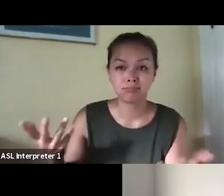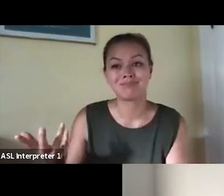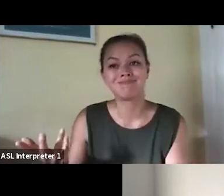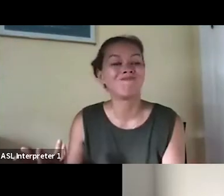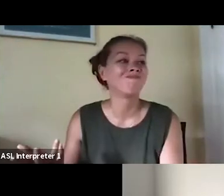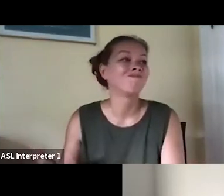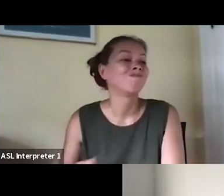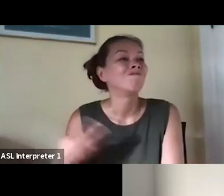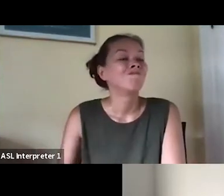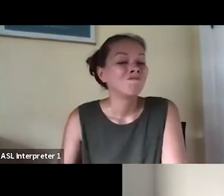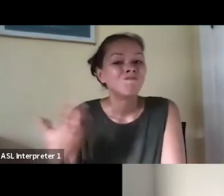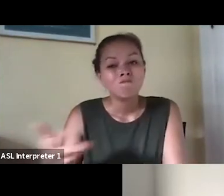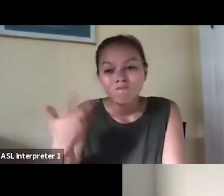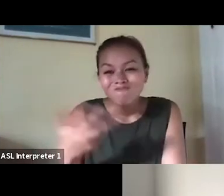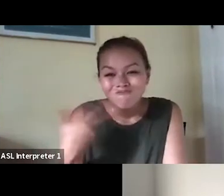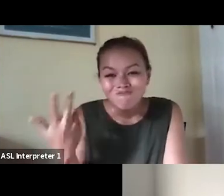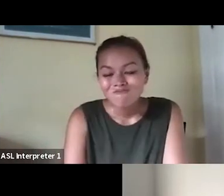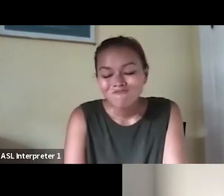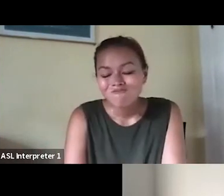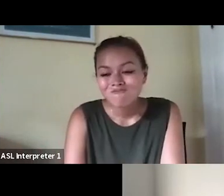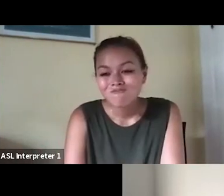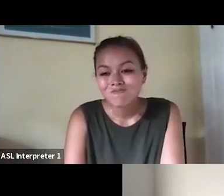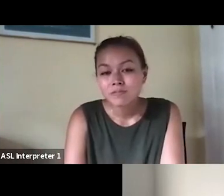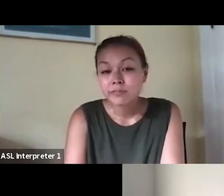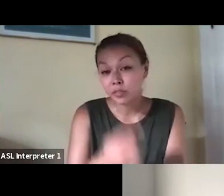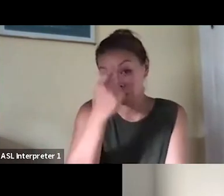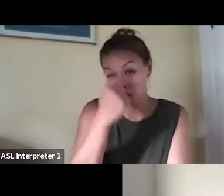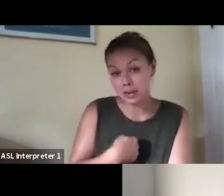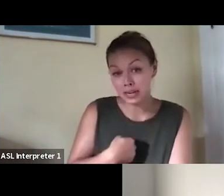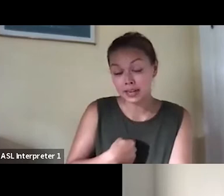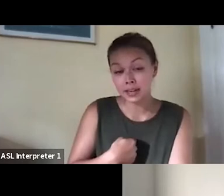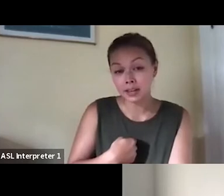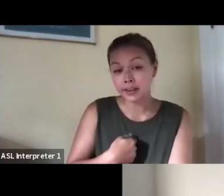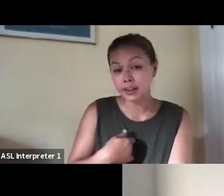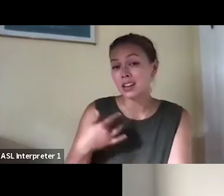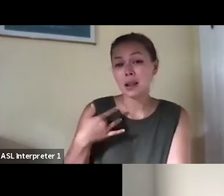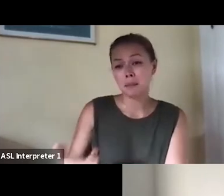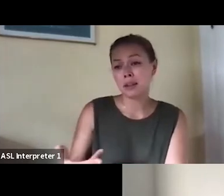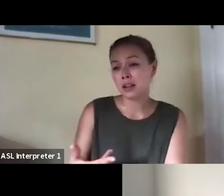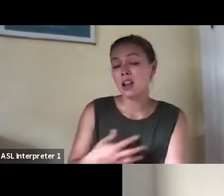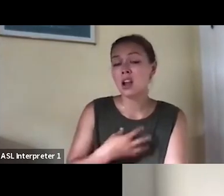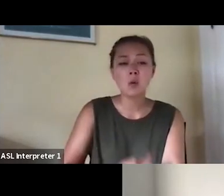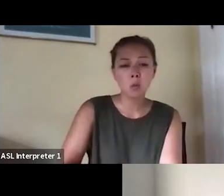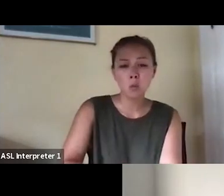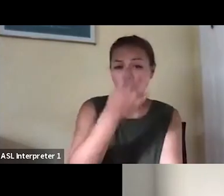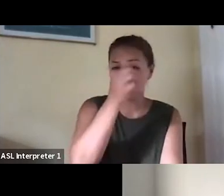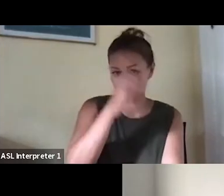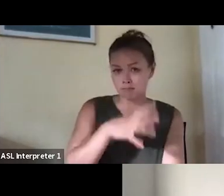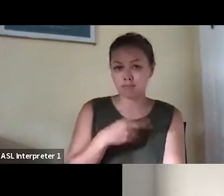It's, to me, the white man's lens on everything that's not white, cis,